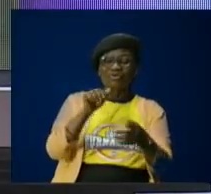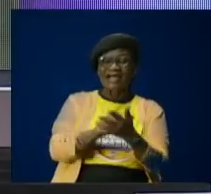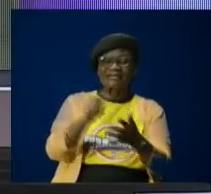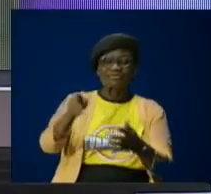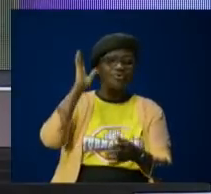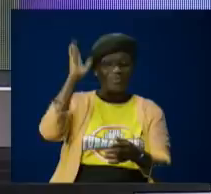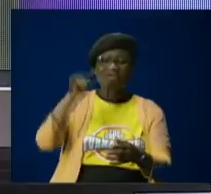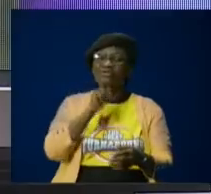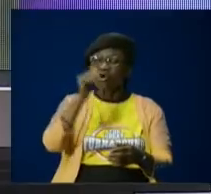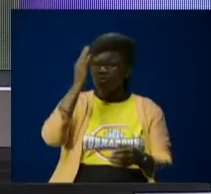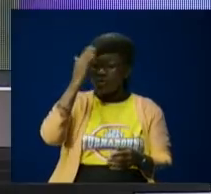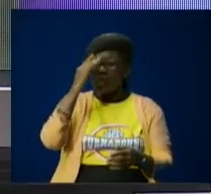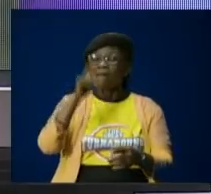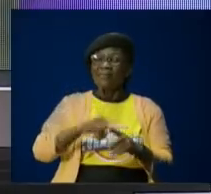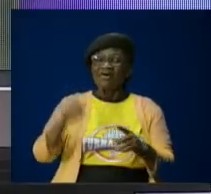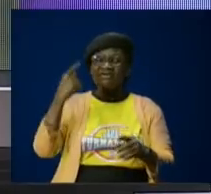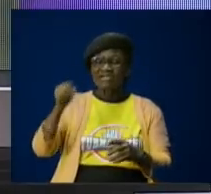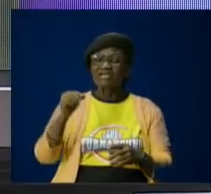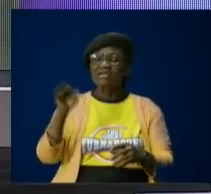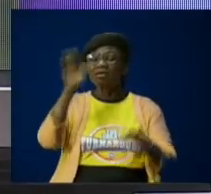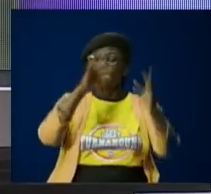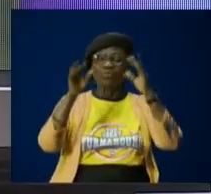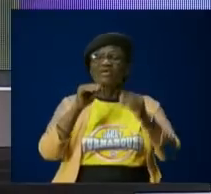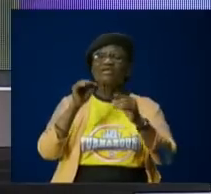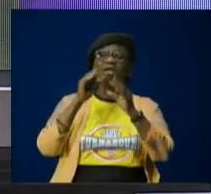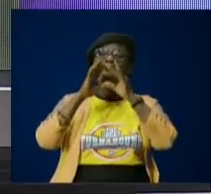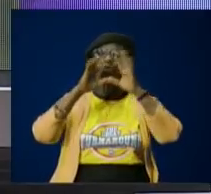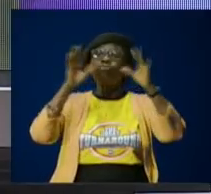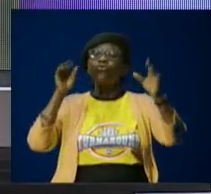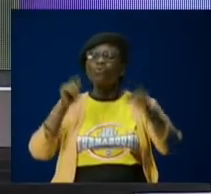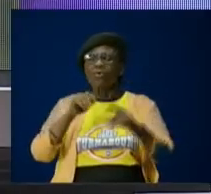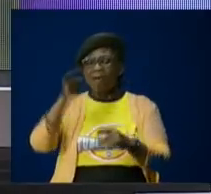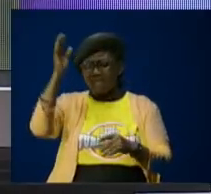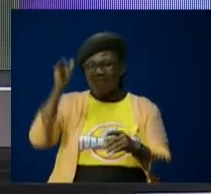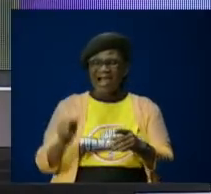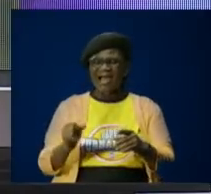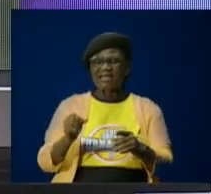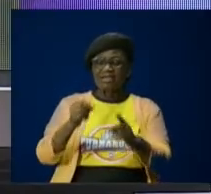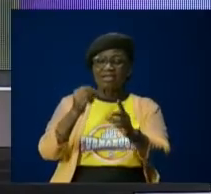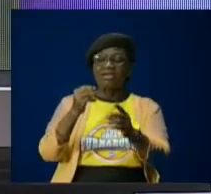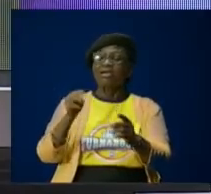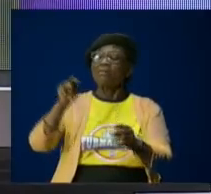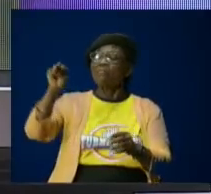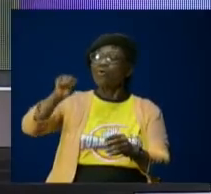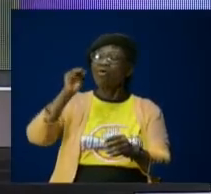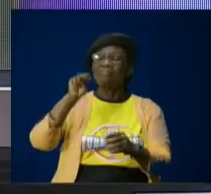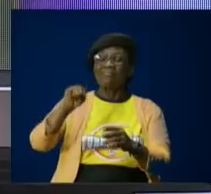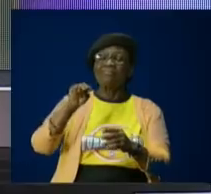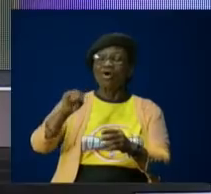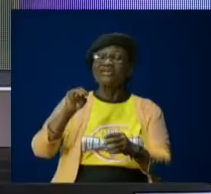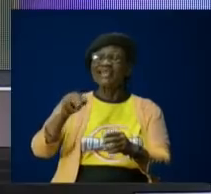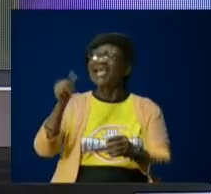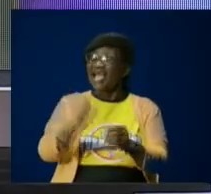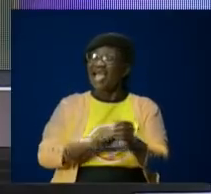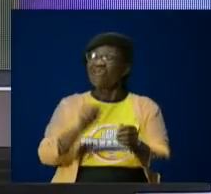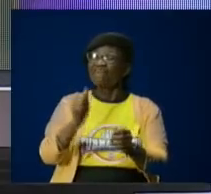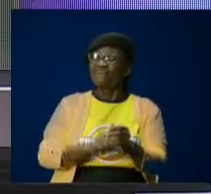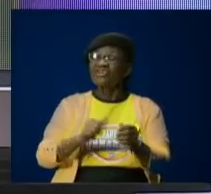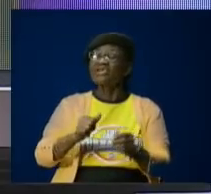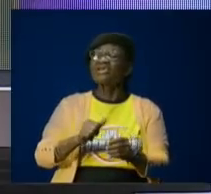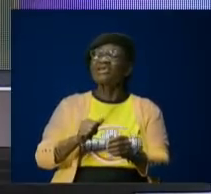the wind blew. And by Monday, every one of those senior officers who attended the